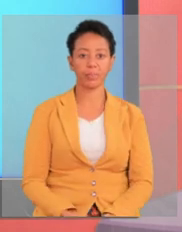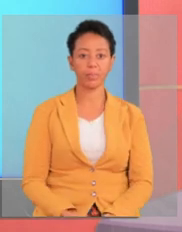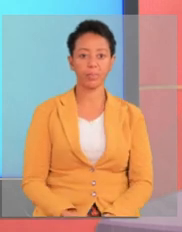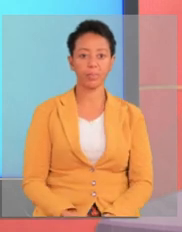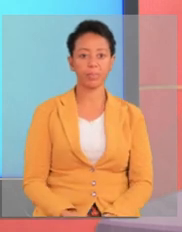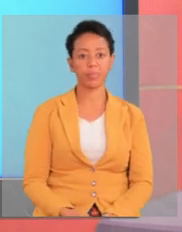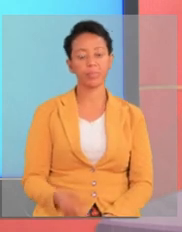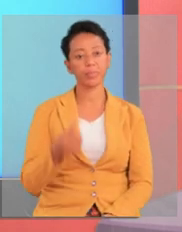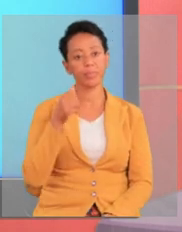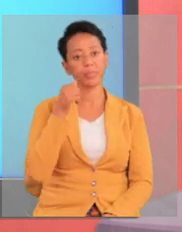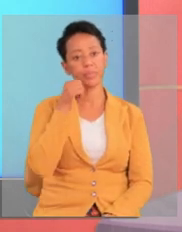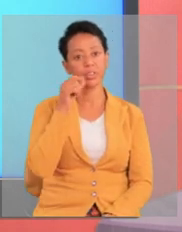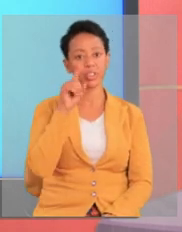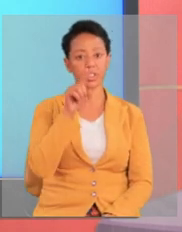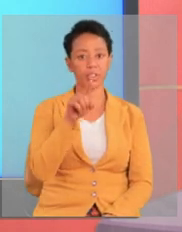has